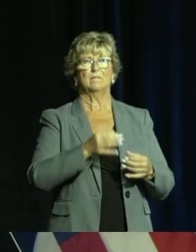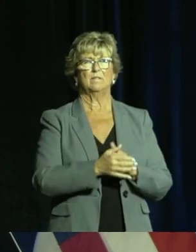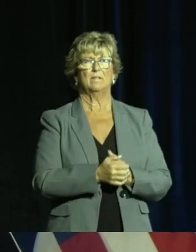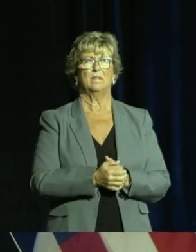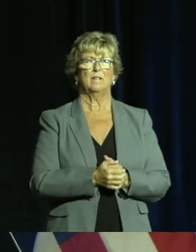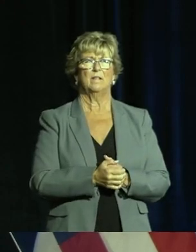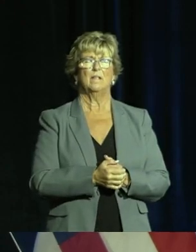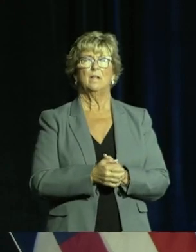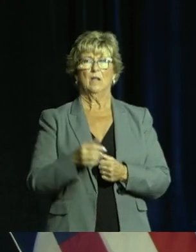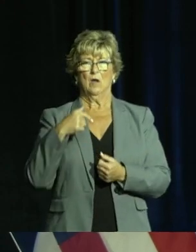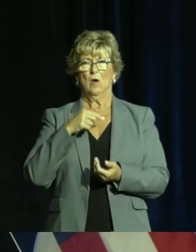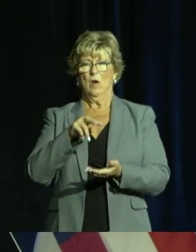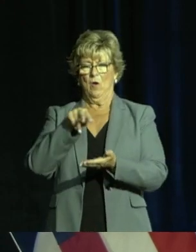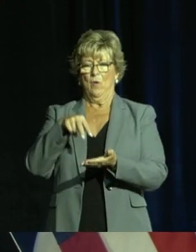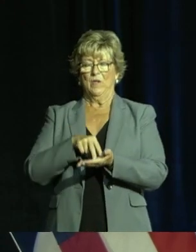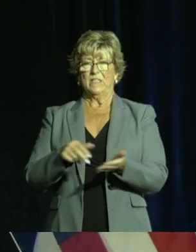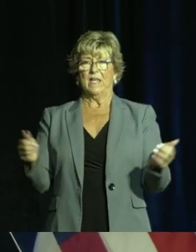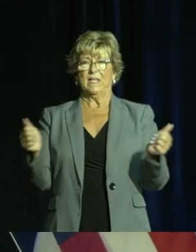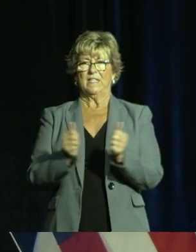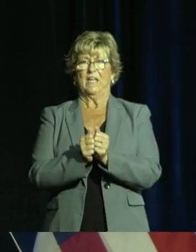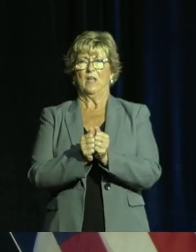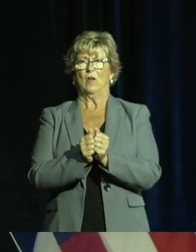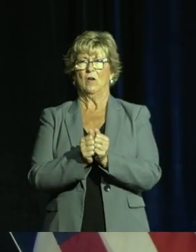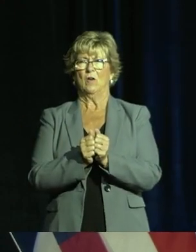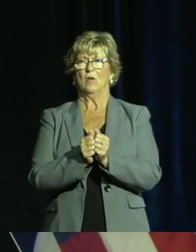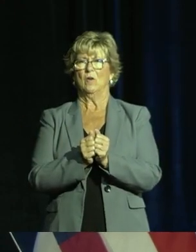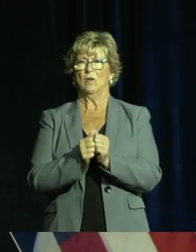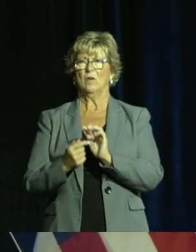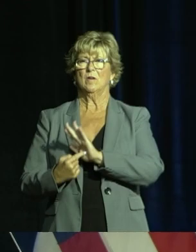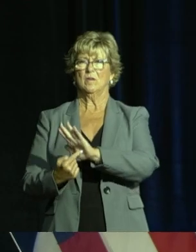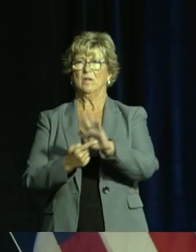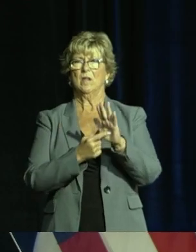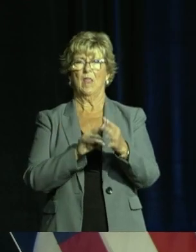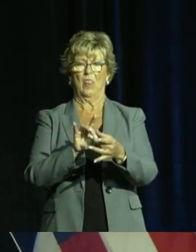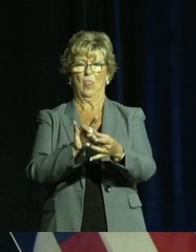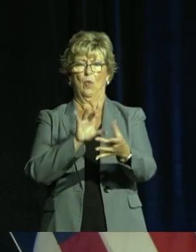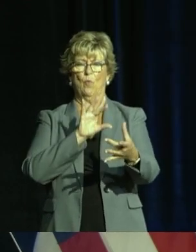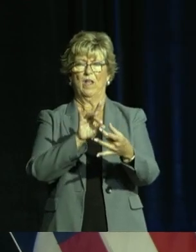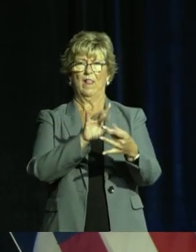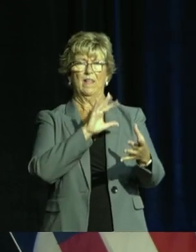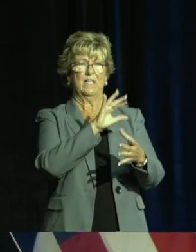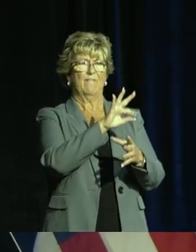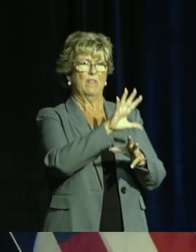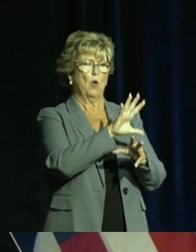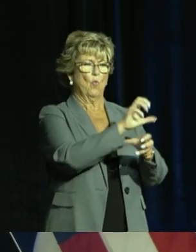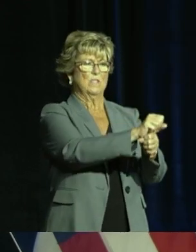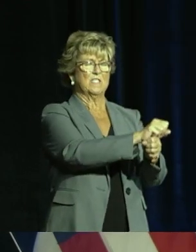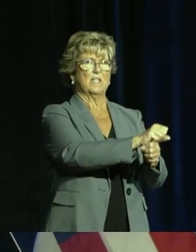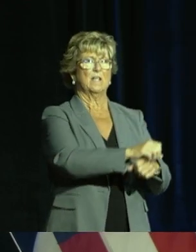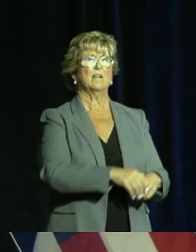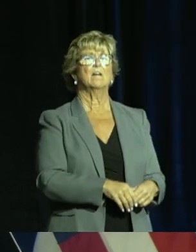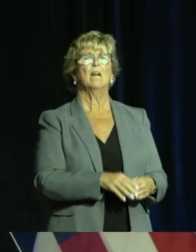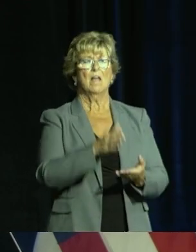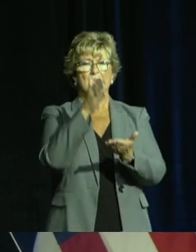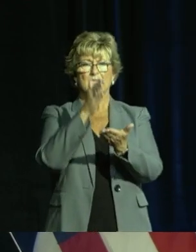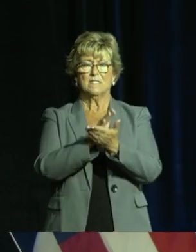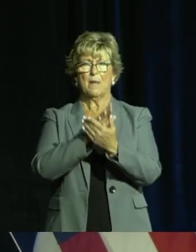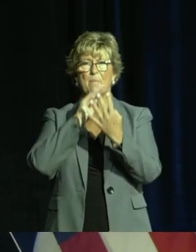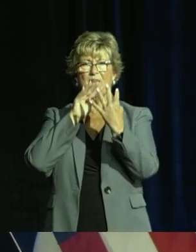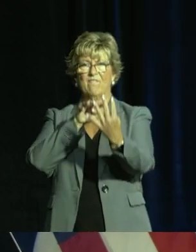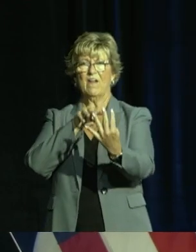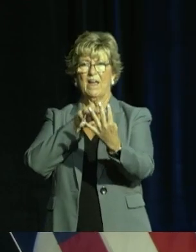We stand here together to call for the release of the hostages, a ceasefire,